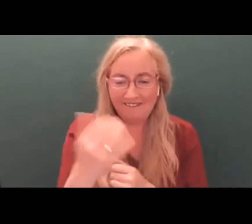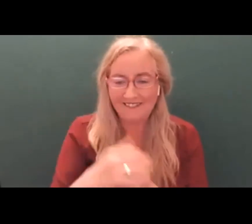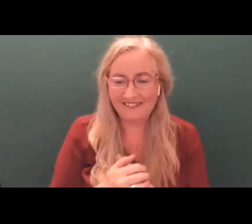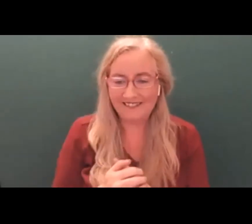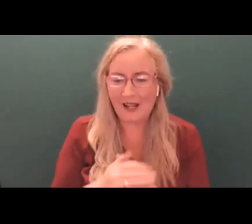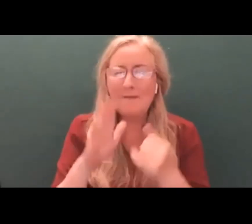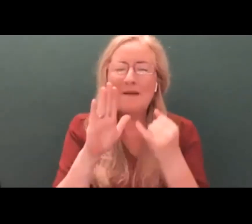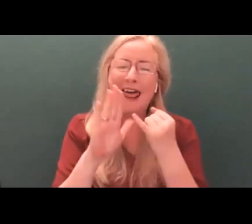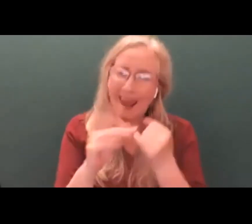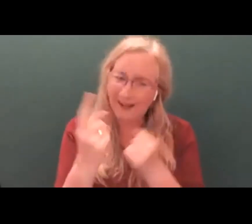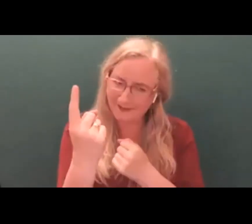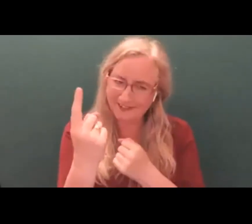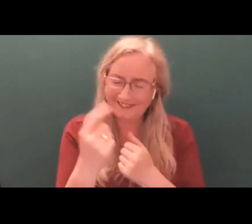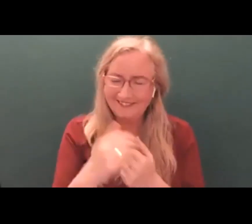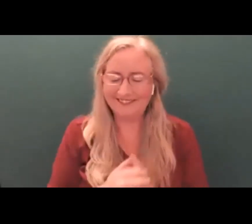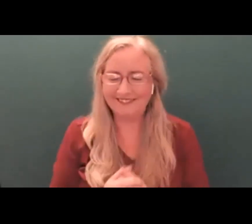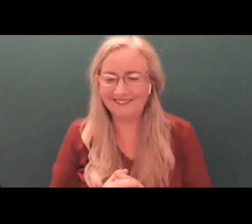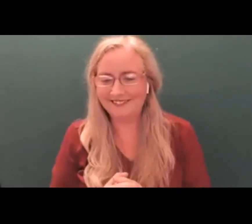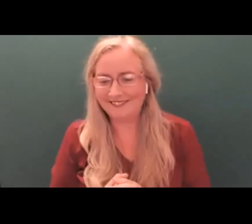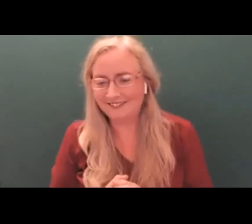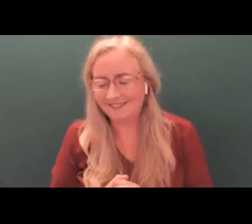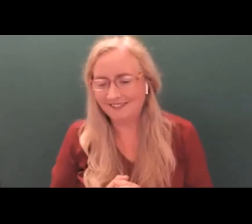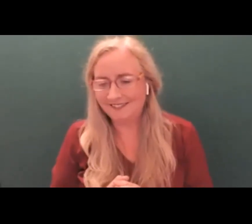last tip,